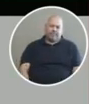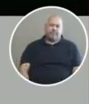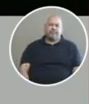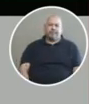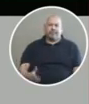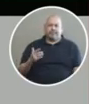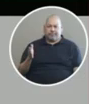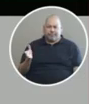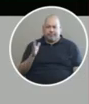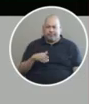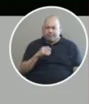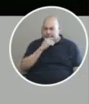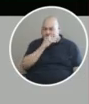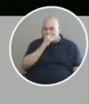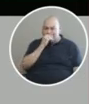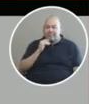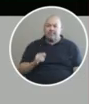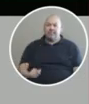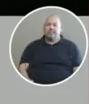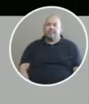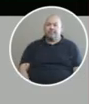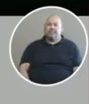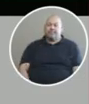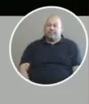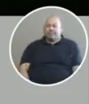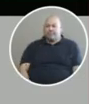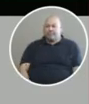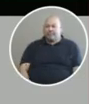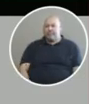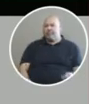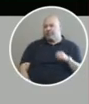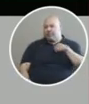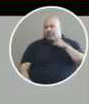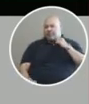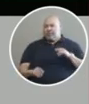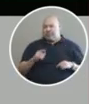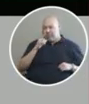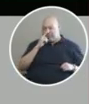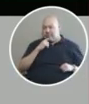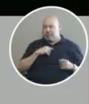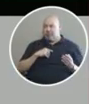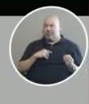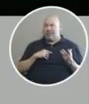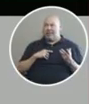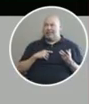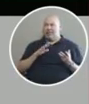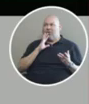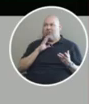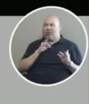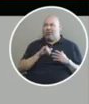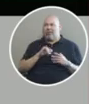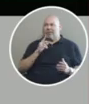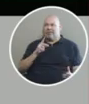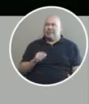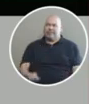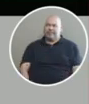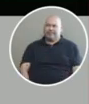Okay, let's move to. I'm sorry, I would like a response to that. And can we take the presentation down now? It's hard to talk and not